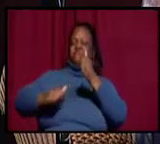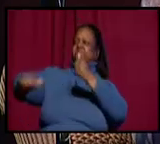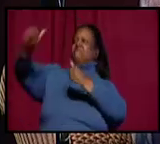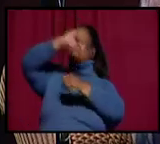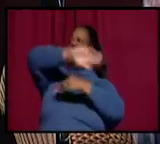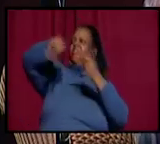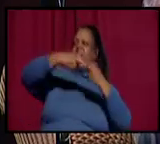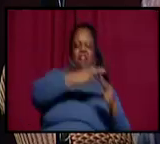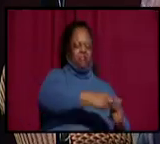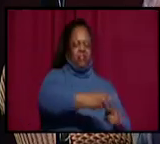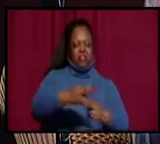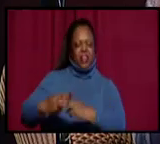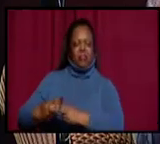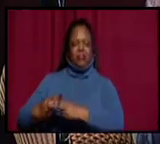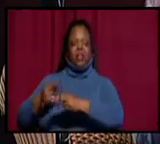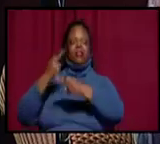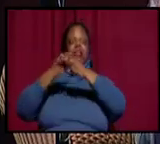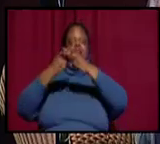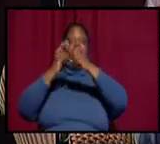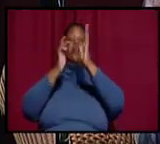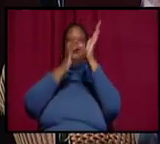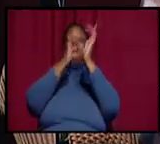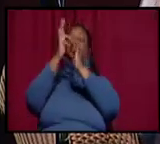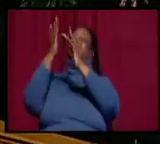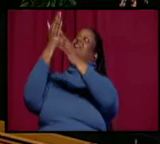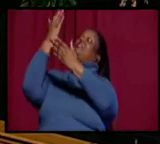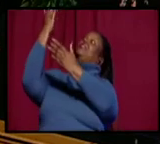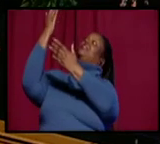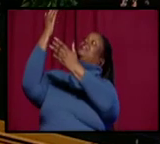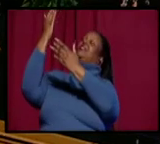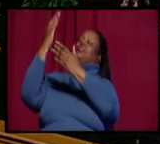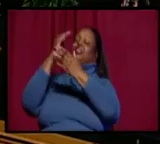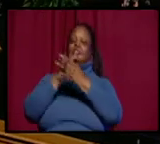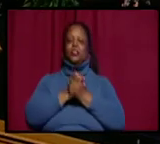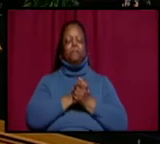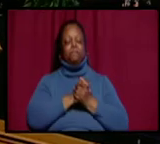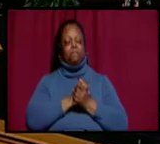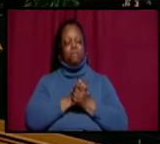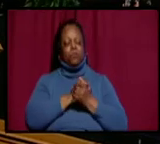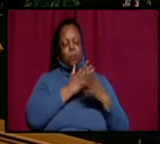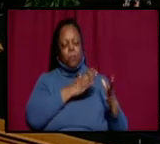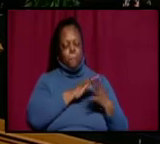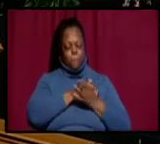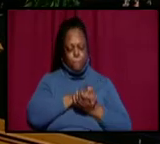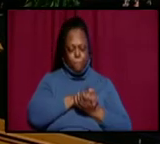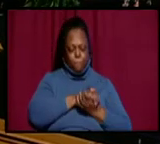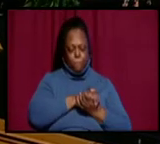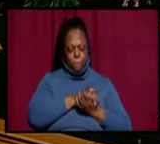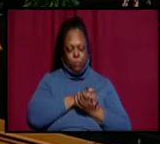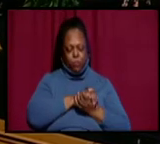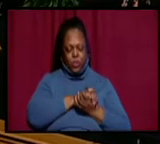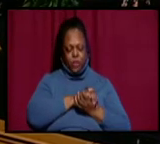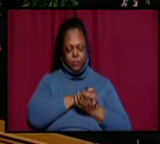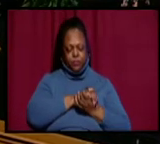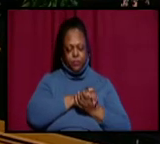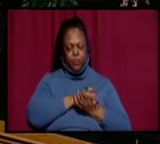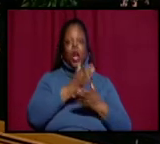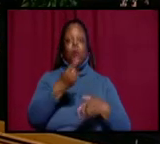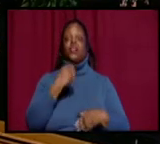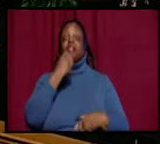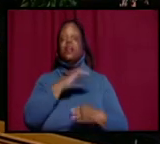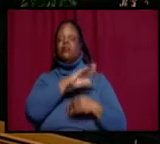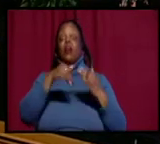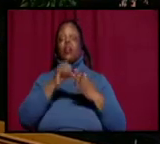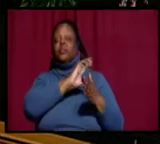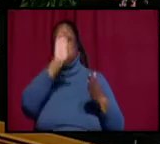every name, and that is the name of Jesus. Amen. Amen. I want to say to the city of Chicago that we love